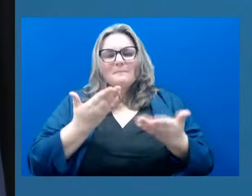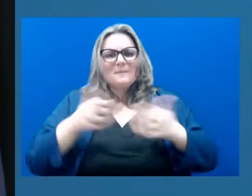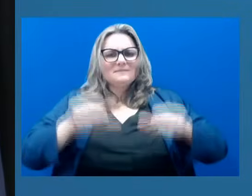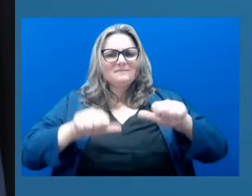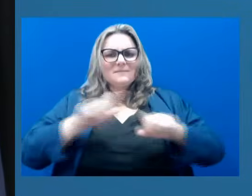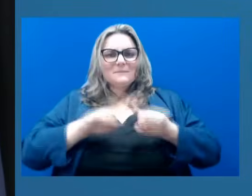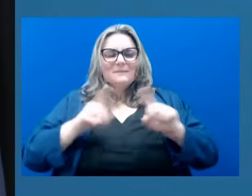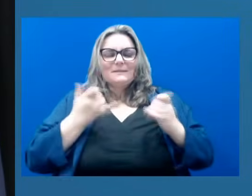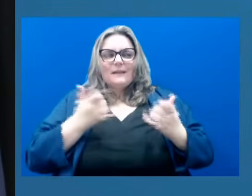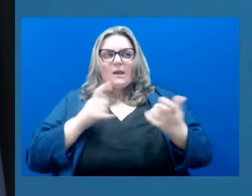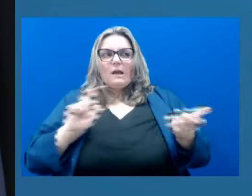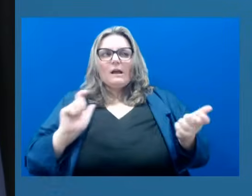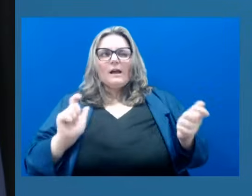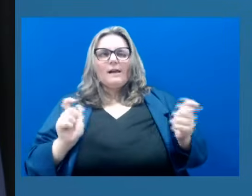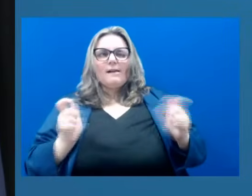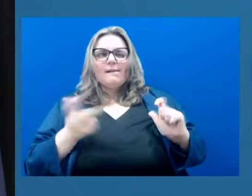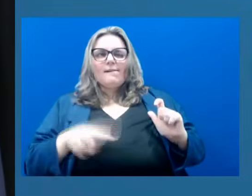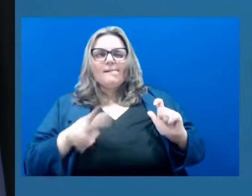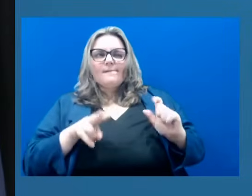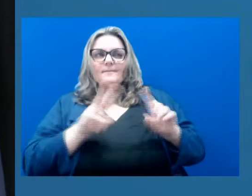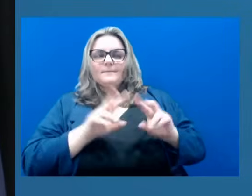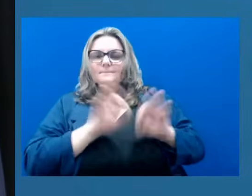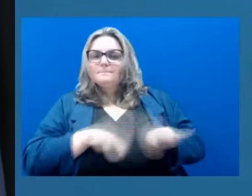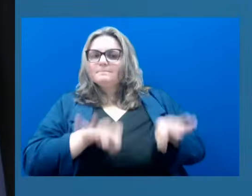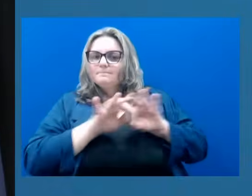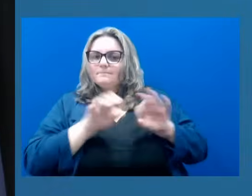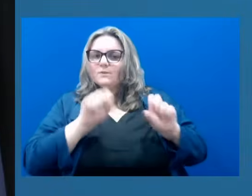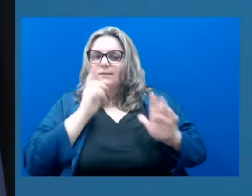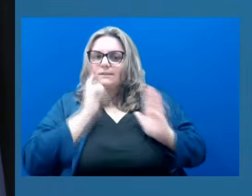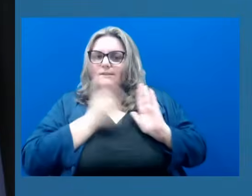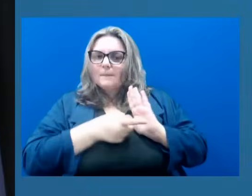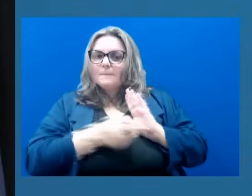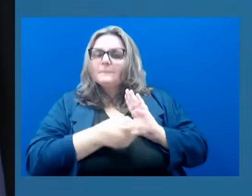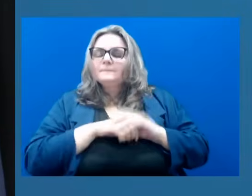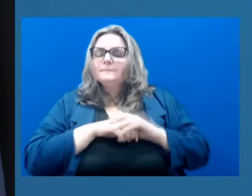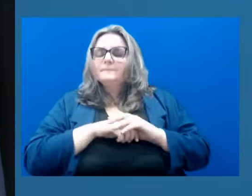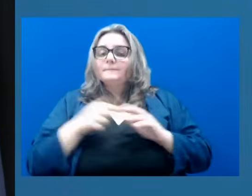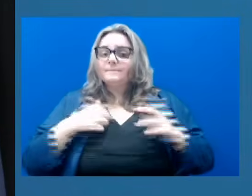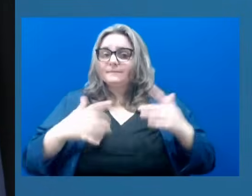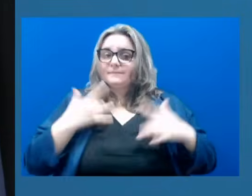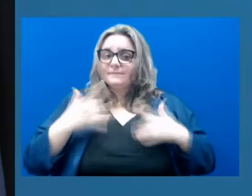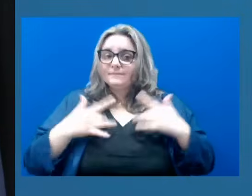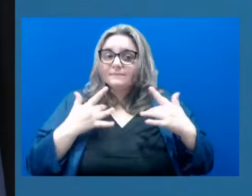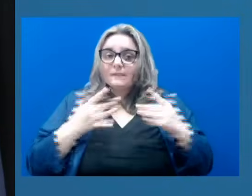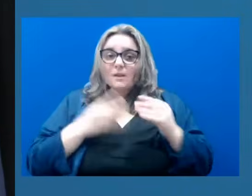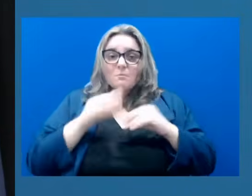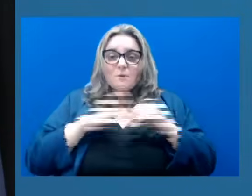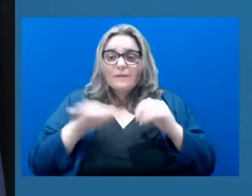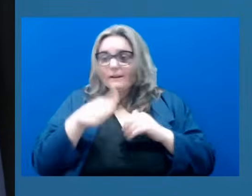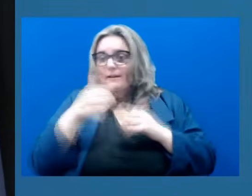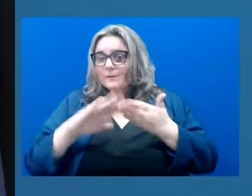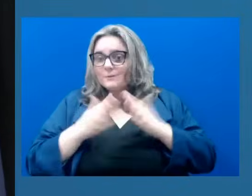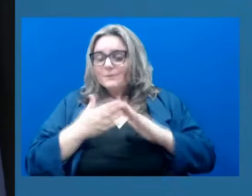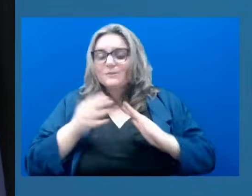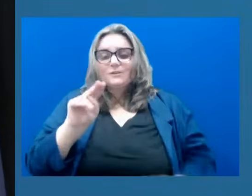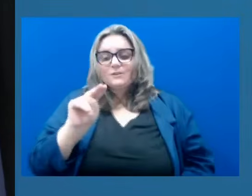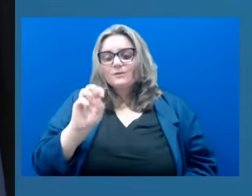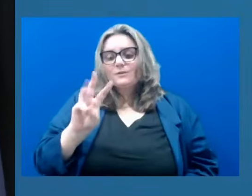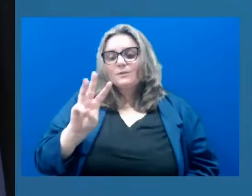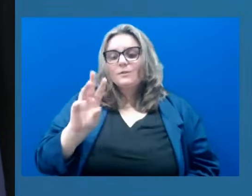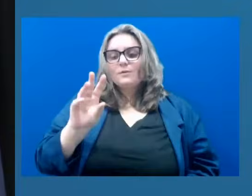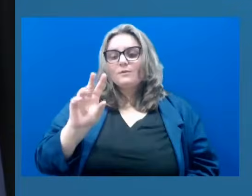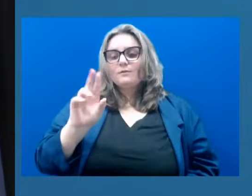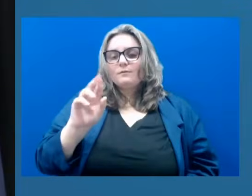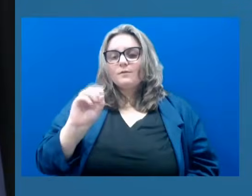And so that's what I'm excited about. But more than any other community, New Rochelle embodies the whole pro-housing